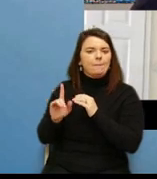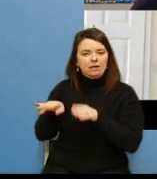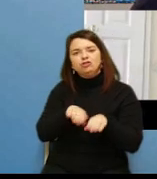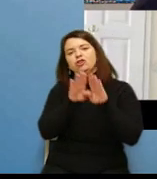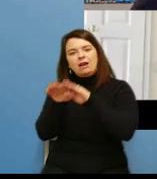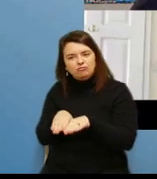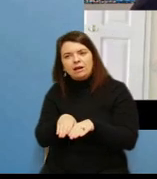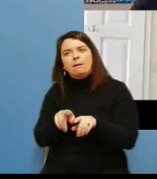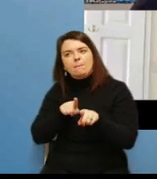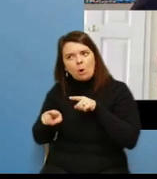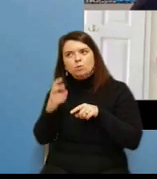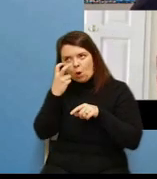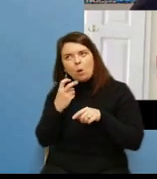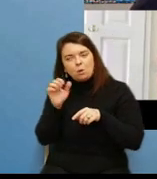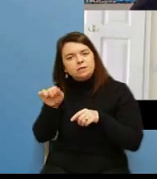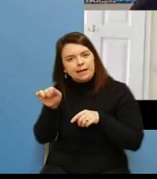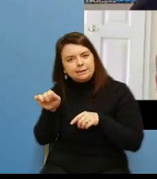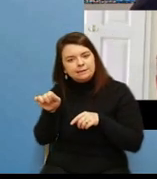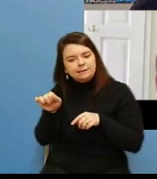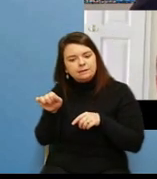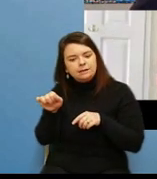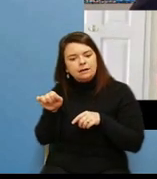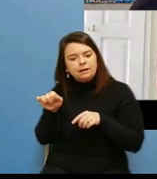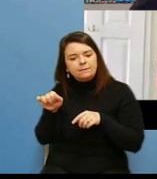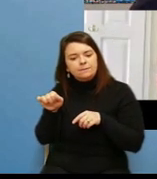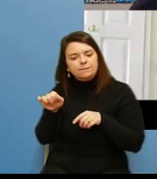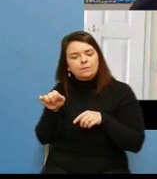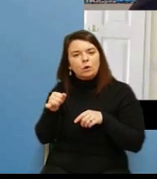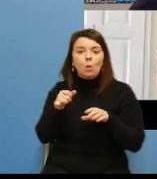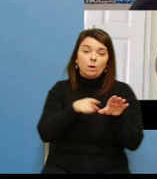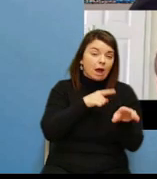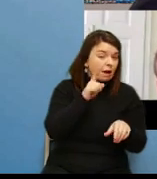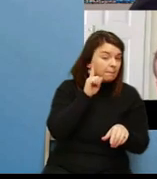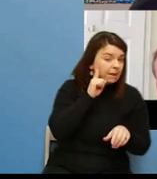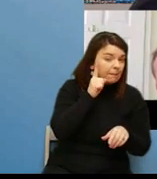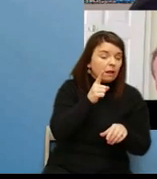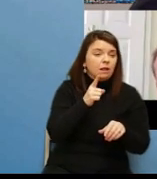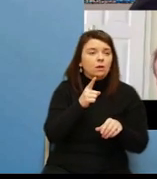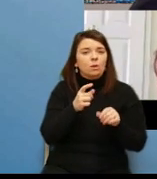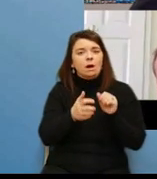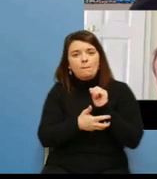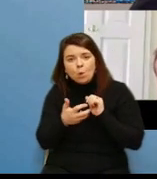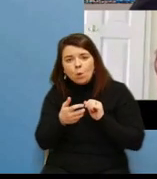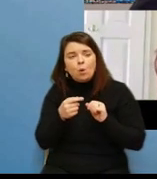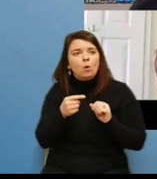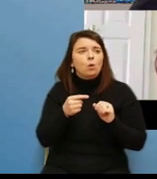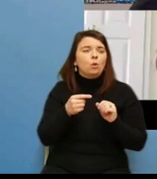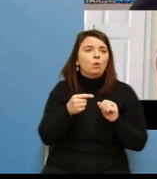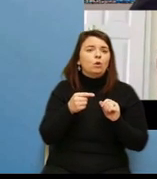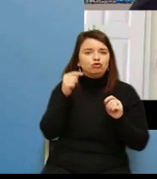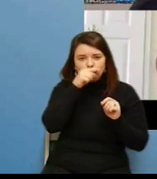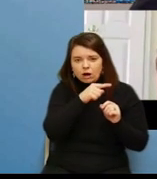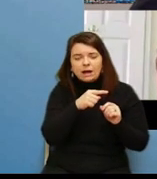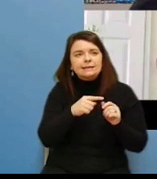not all the elderly, not stereotyping elderly people, but generally older people, or also younger people who don't have good IT access,